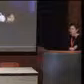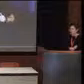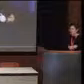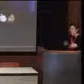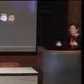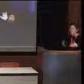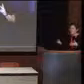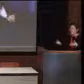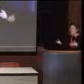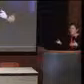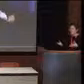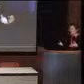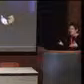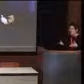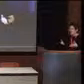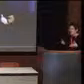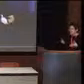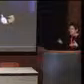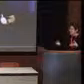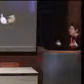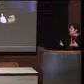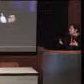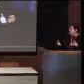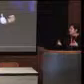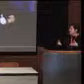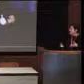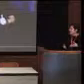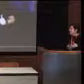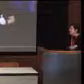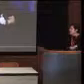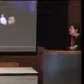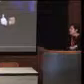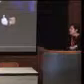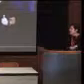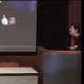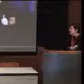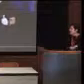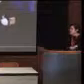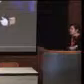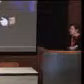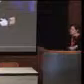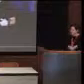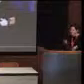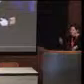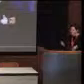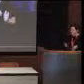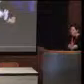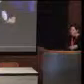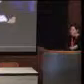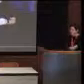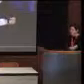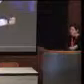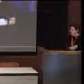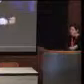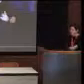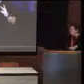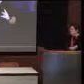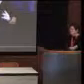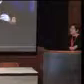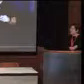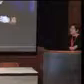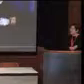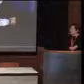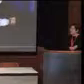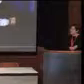is something we've been talking a lot about, hearing and vision loss. And so Elizabeth's going to provide us with the